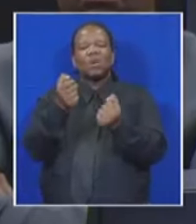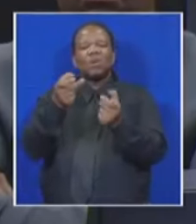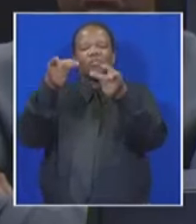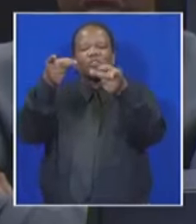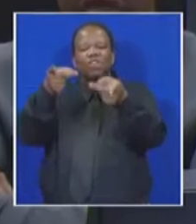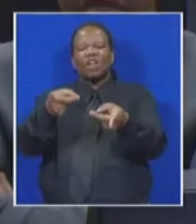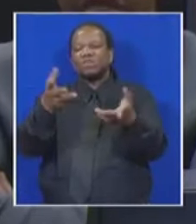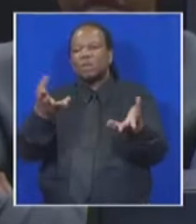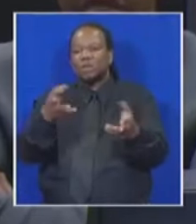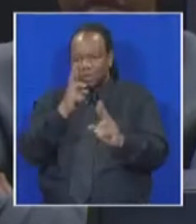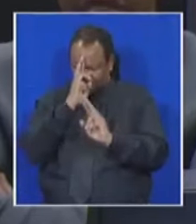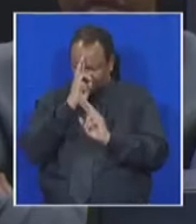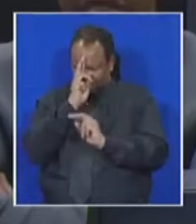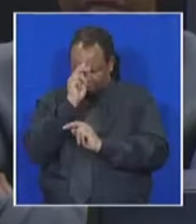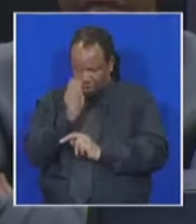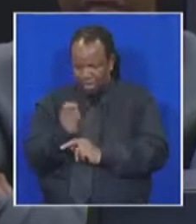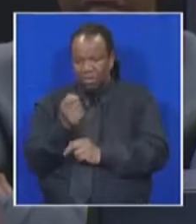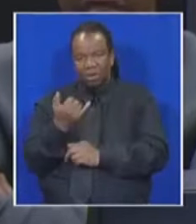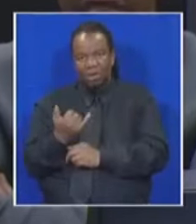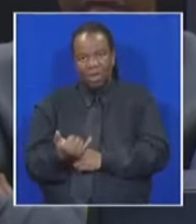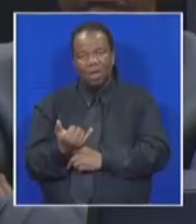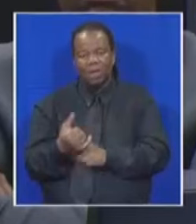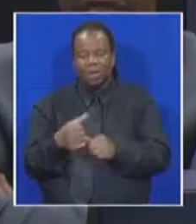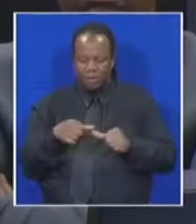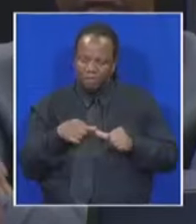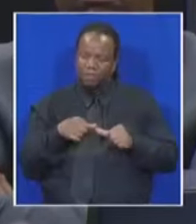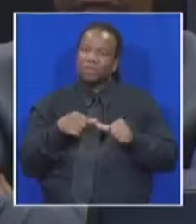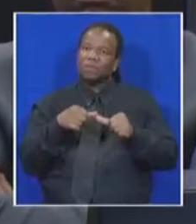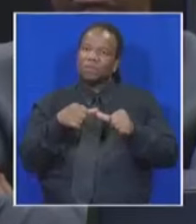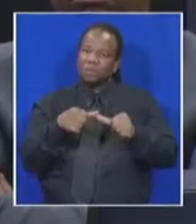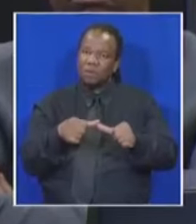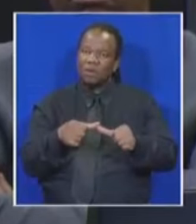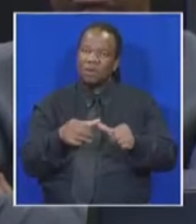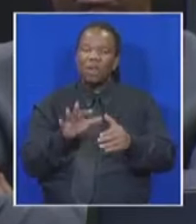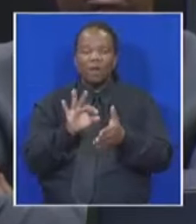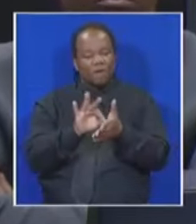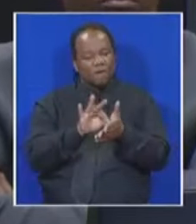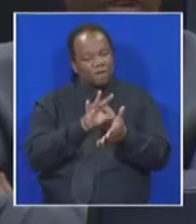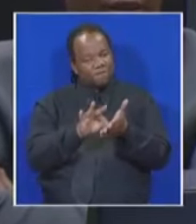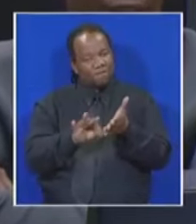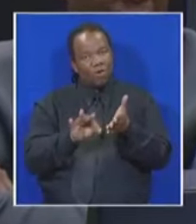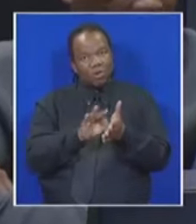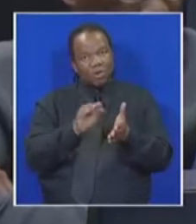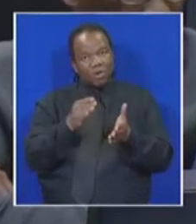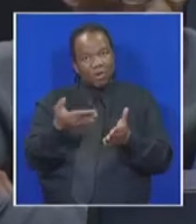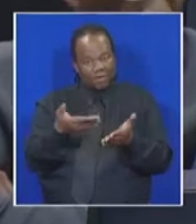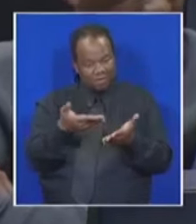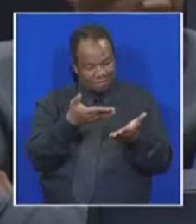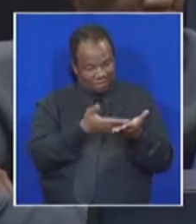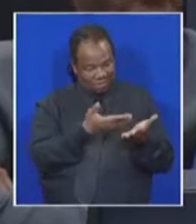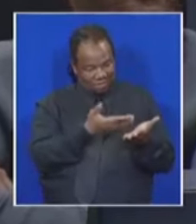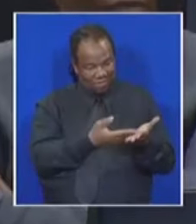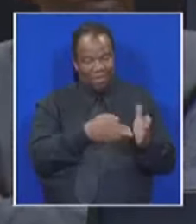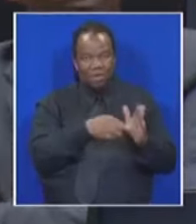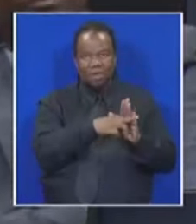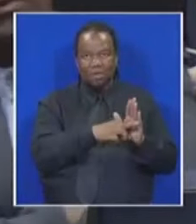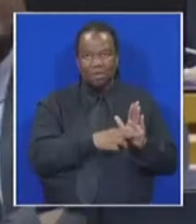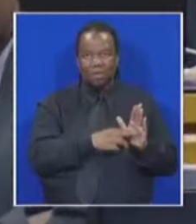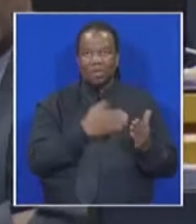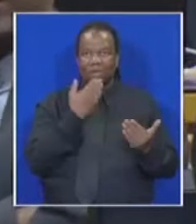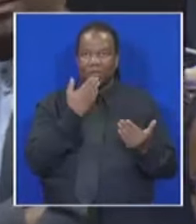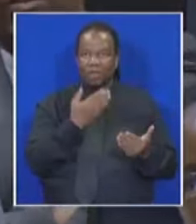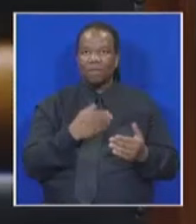I'm saying let's proceed with procedures of voting that are prescribed in our rules. Yes. Thank you very